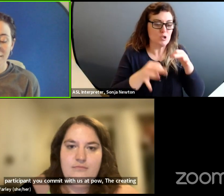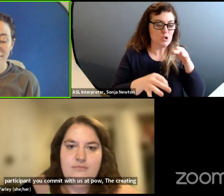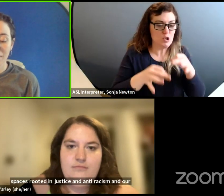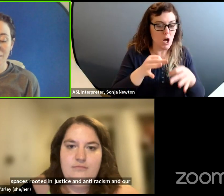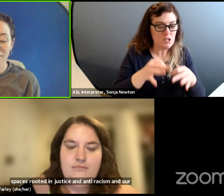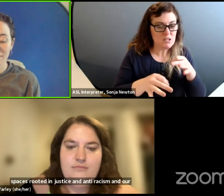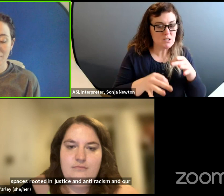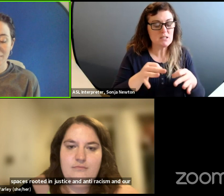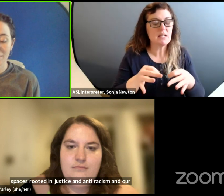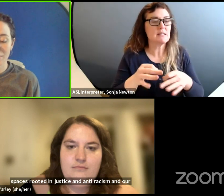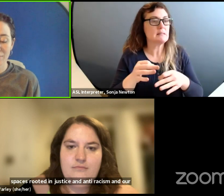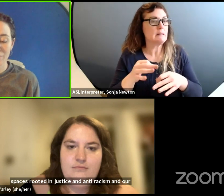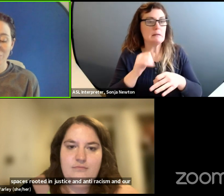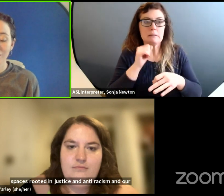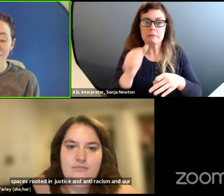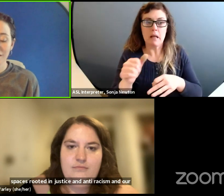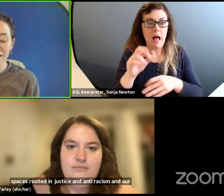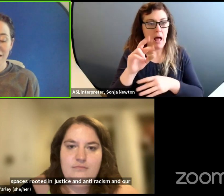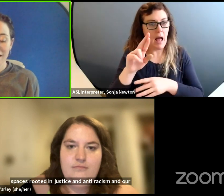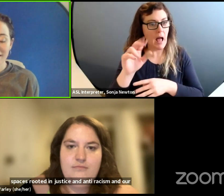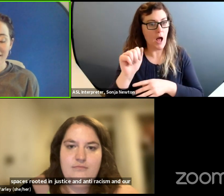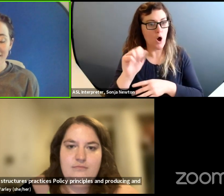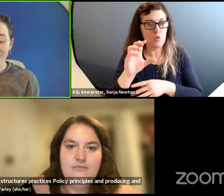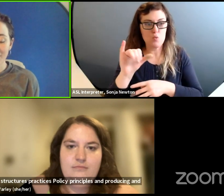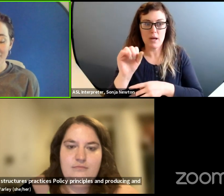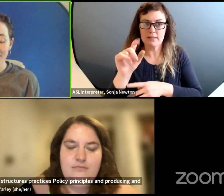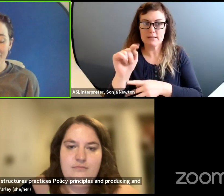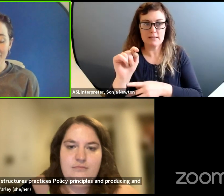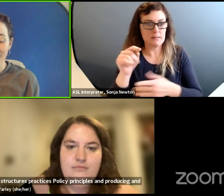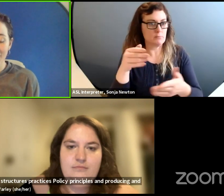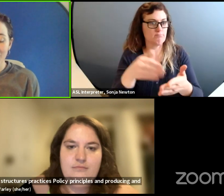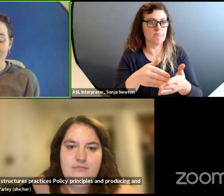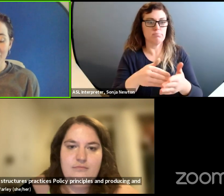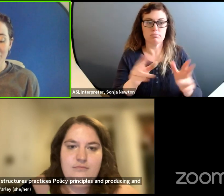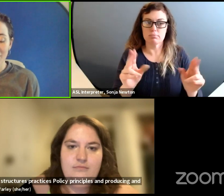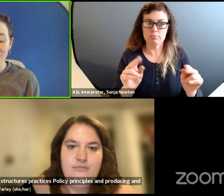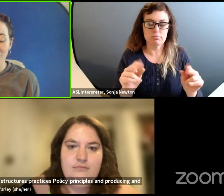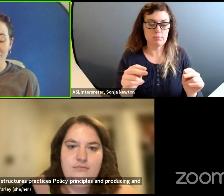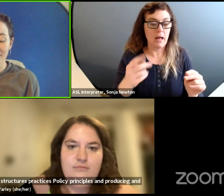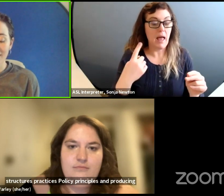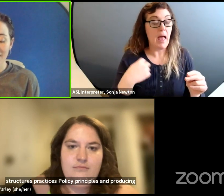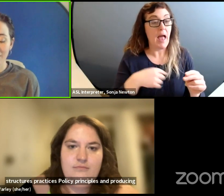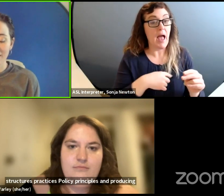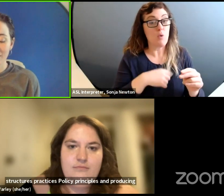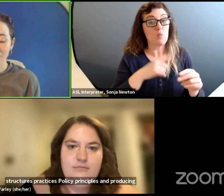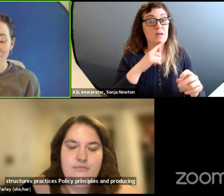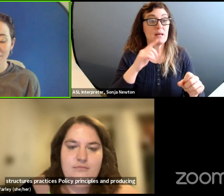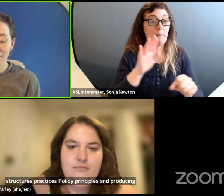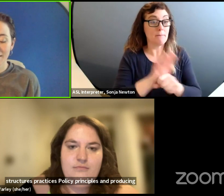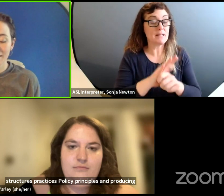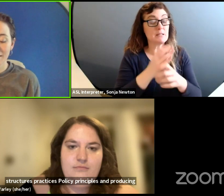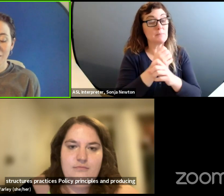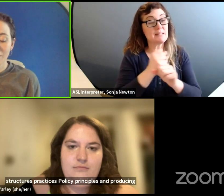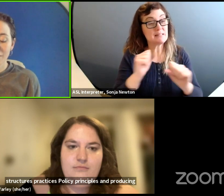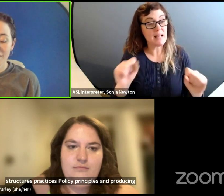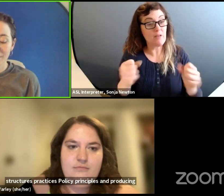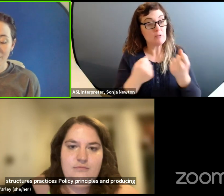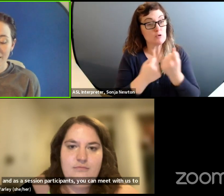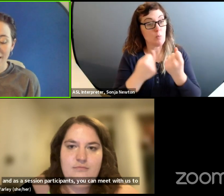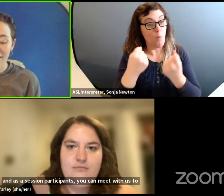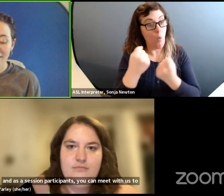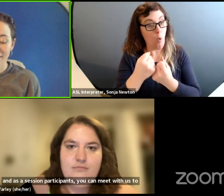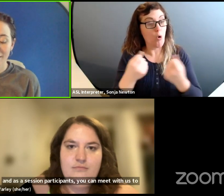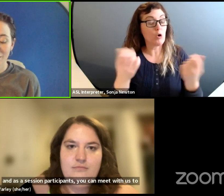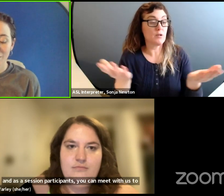practices, policies, principles, and producing. As a session participant, you commit with us to creating safe and supportive spaces for